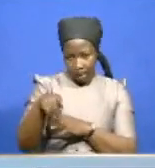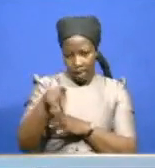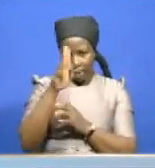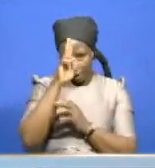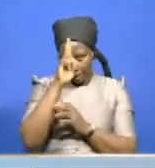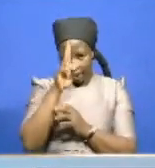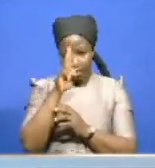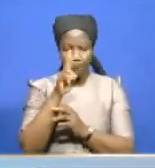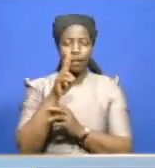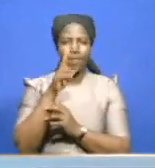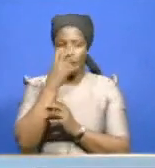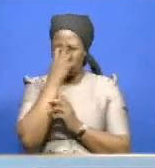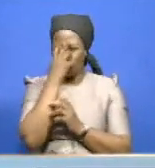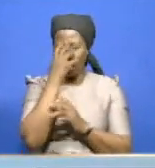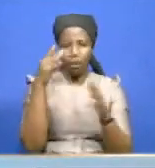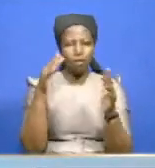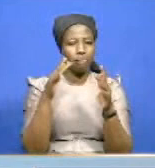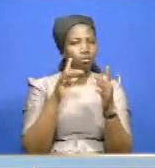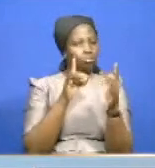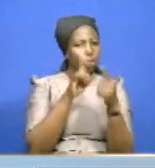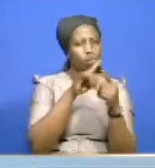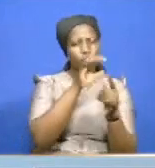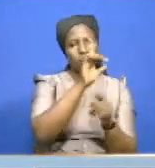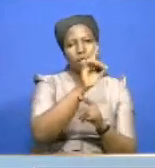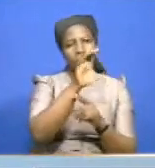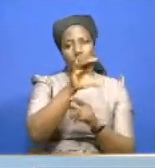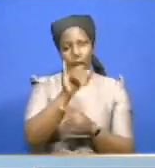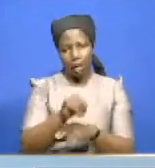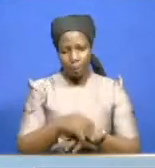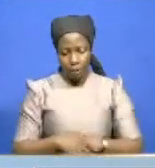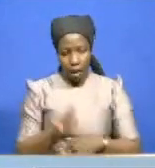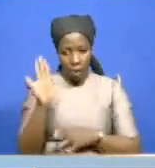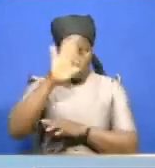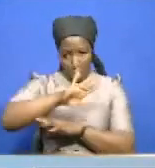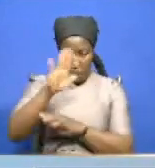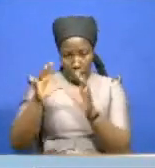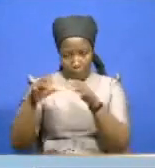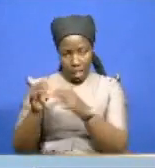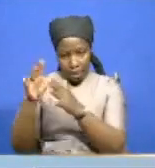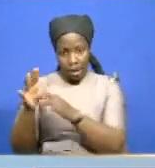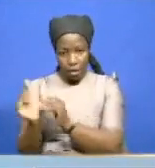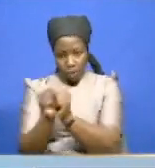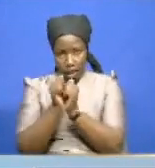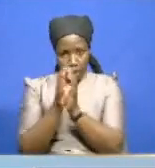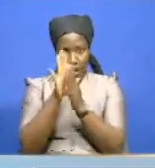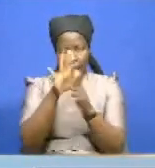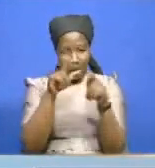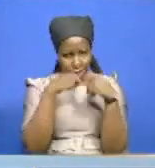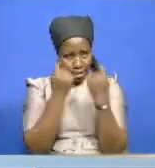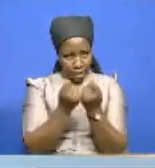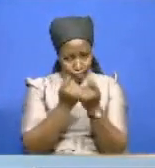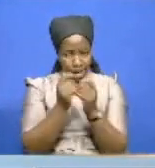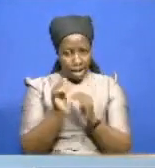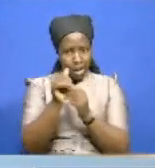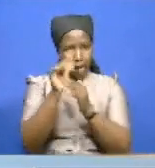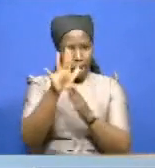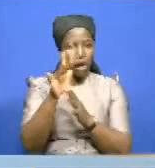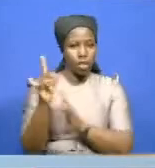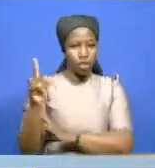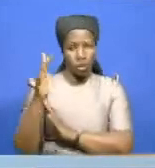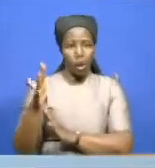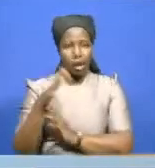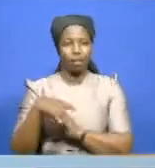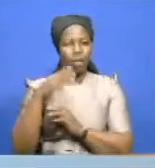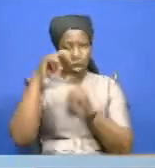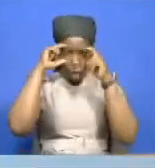Criminal Investigation. The WIPO party leader, who was accompanied by his legal team led by lawyer James Orengo and Mutula Kilonzo